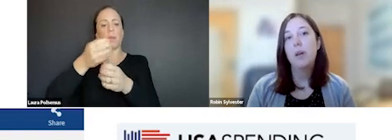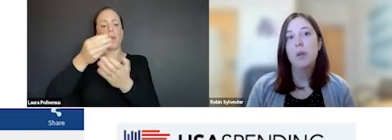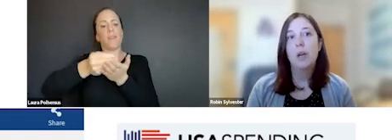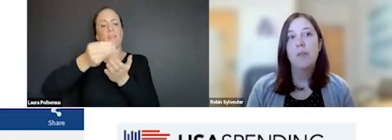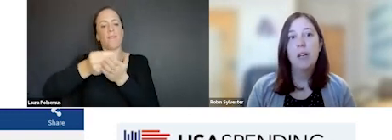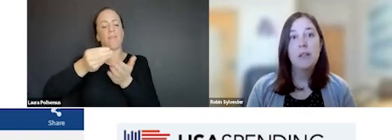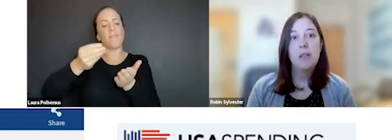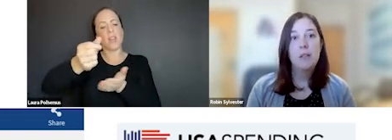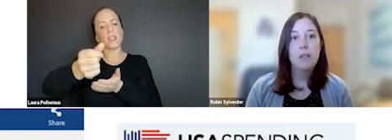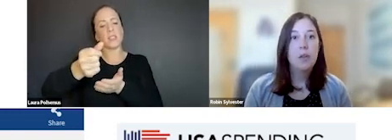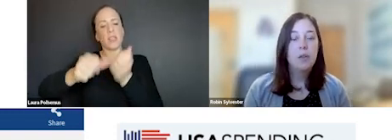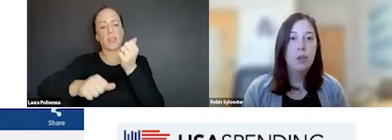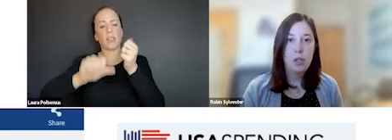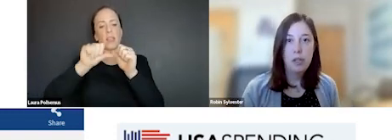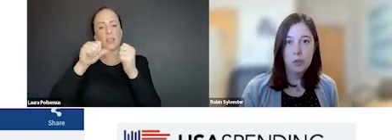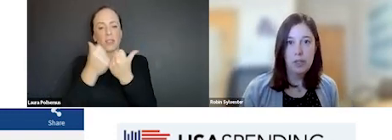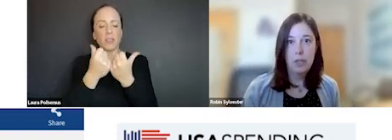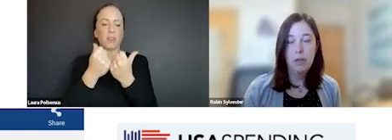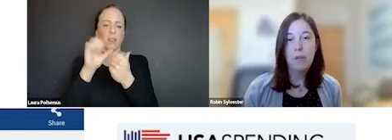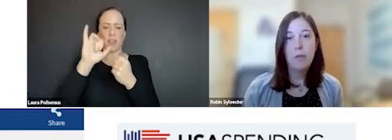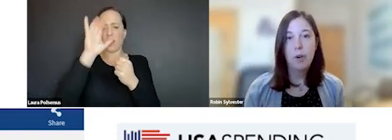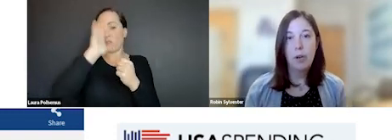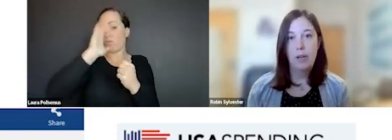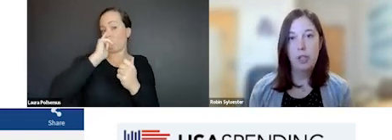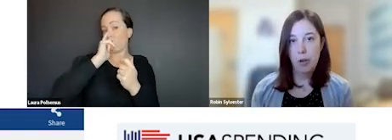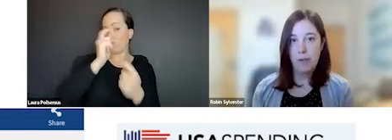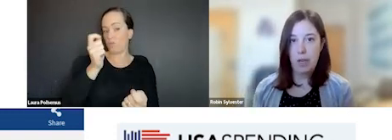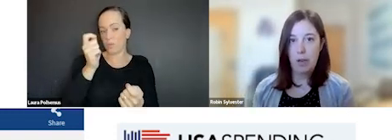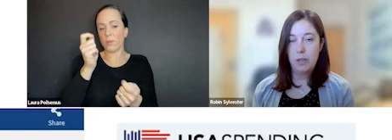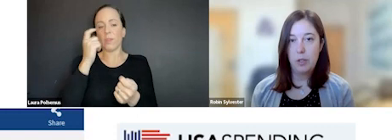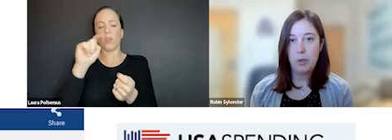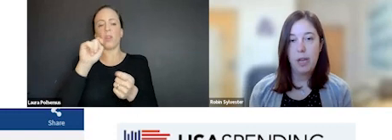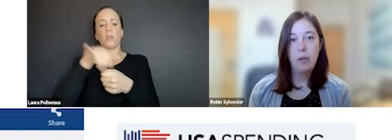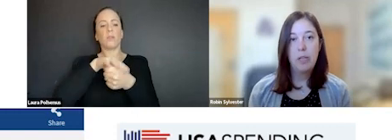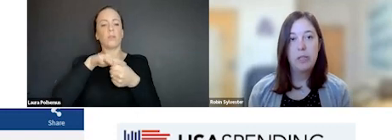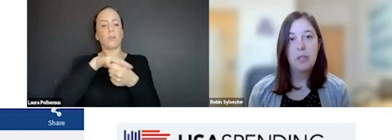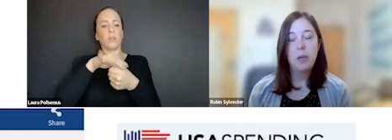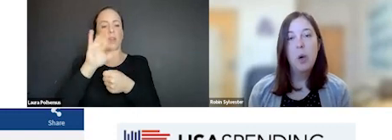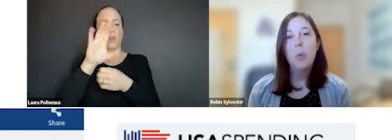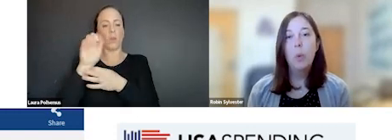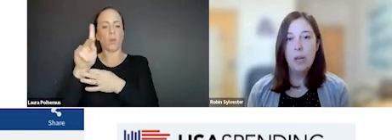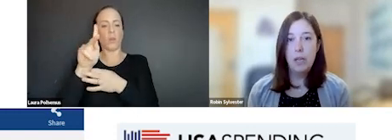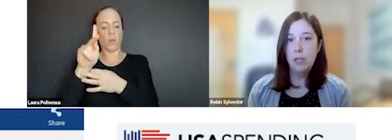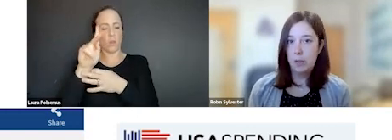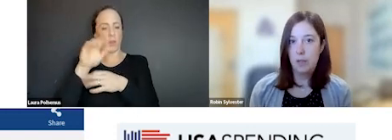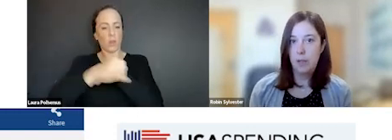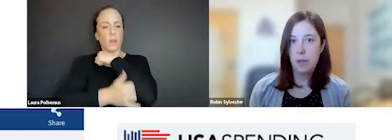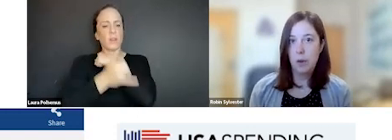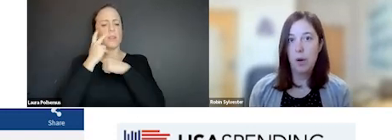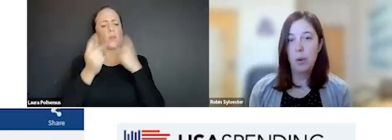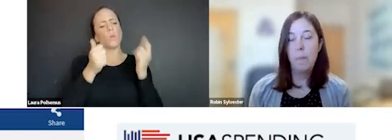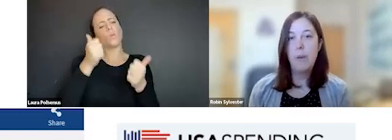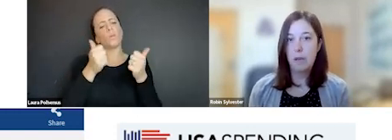map. So I find this search interesting for a geographic area such as Cook County to see what